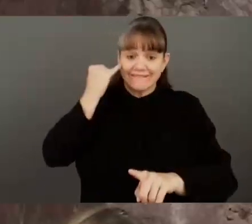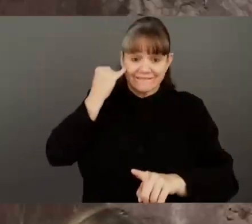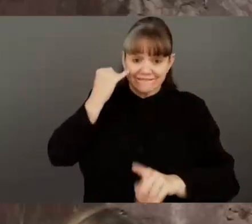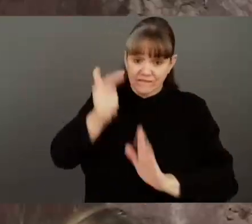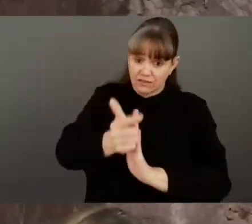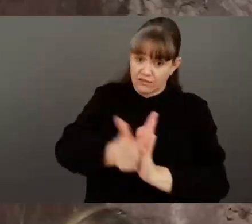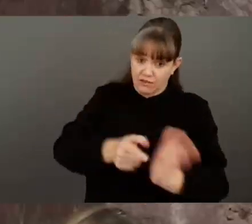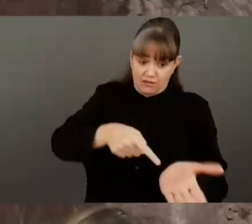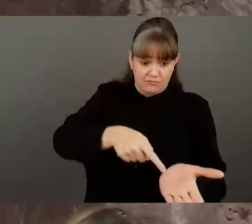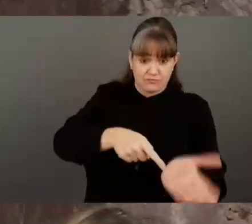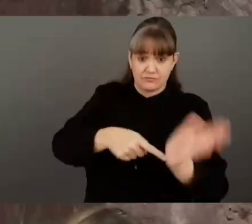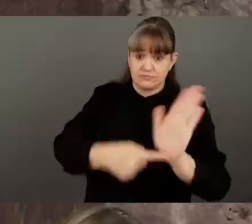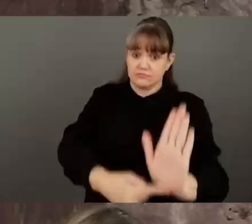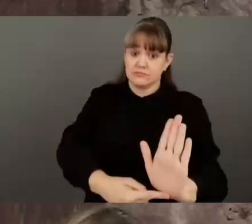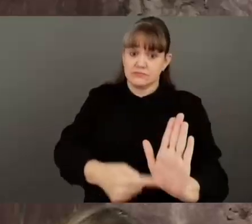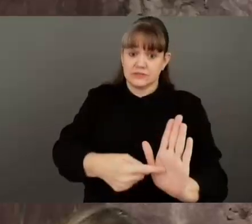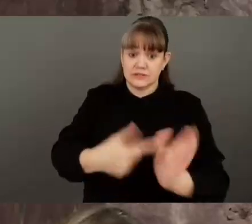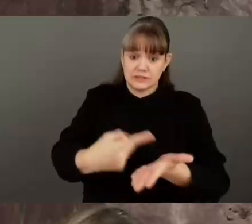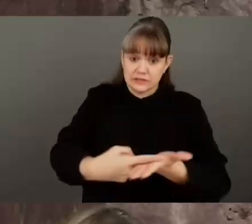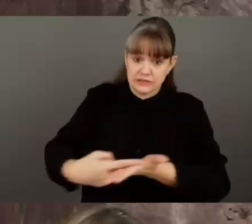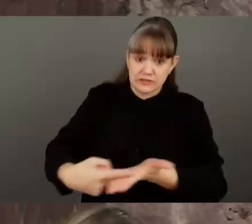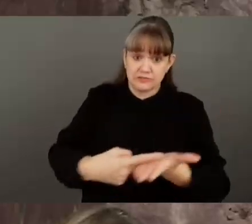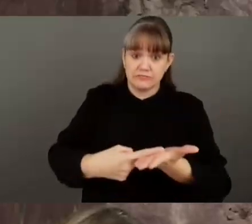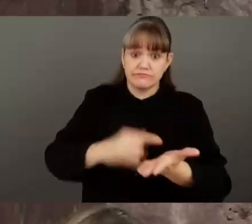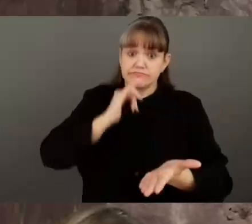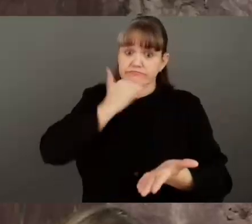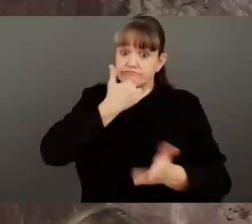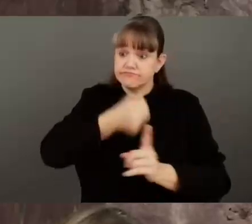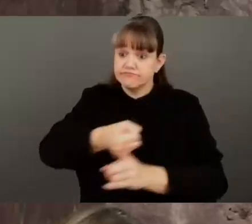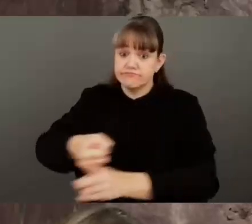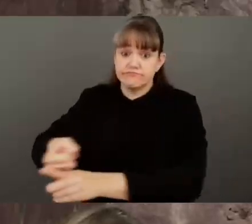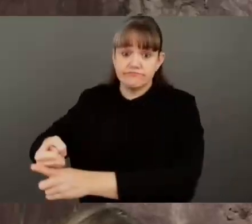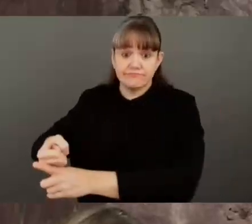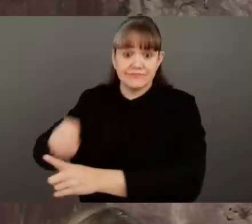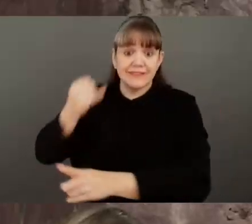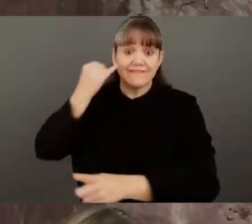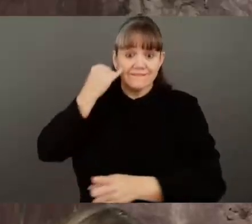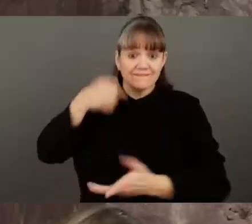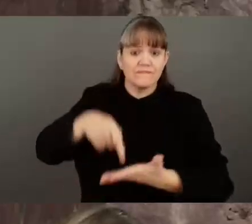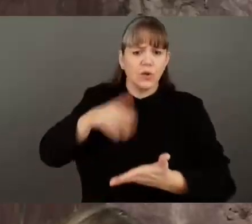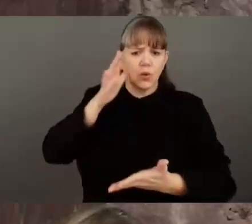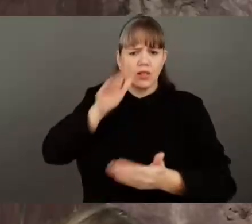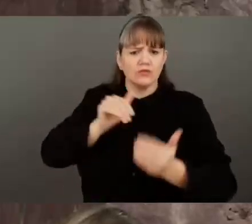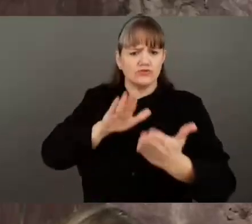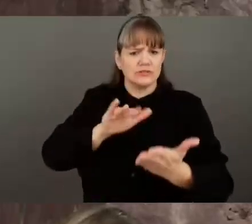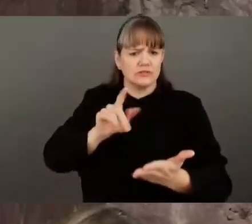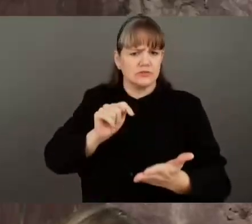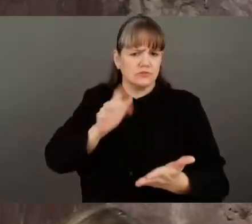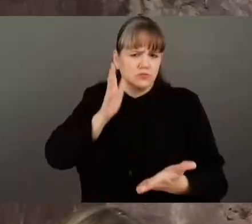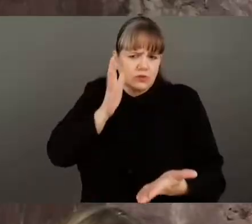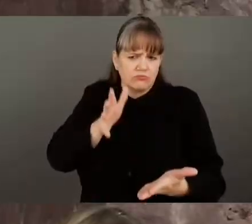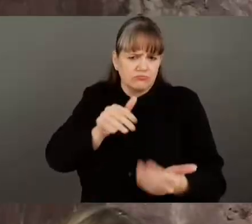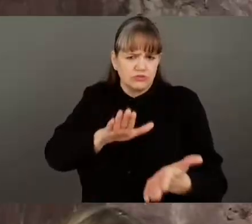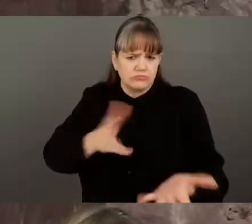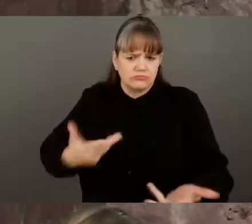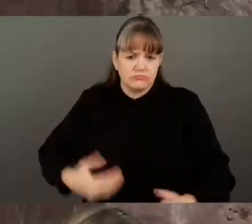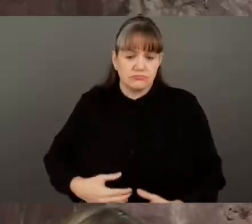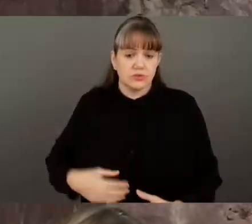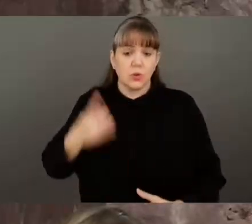raising about, we will address those. But one thing is absolutely clear, Honourable Speaker. We will